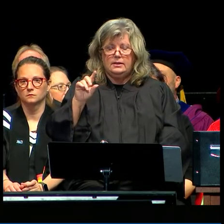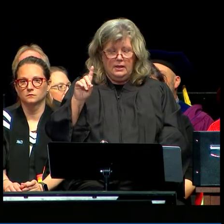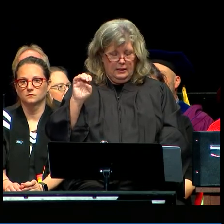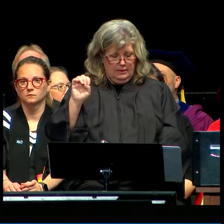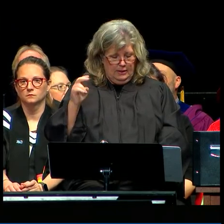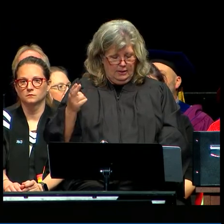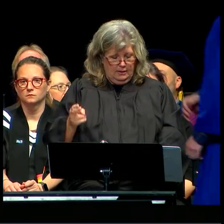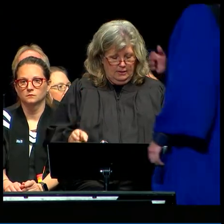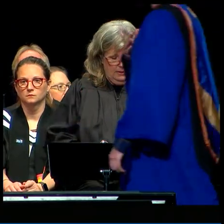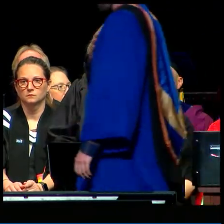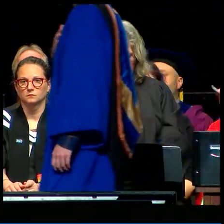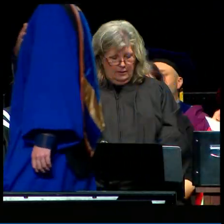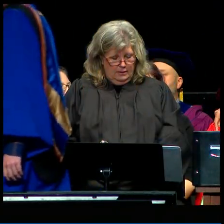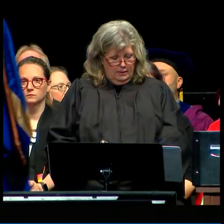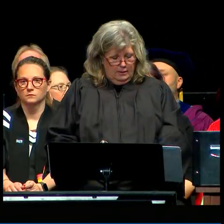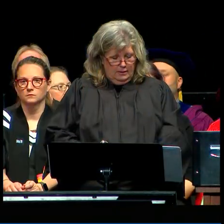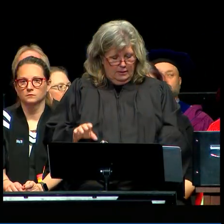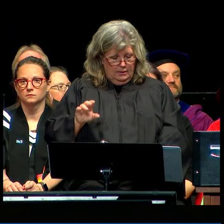James Conley.